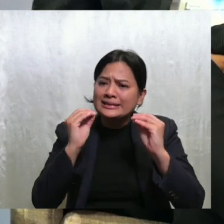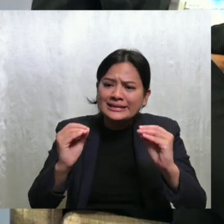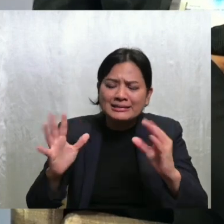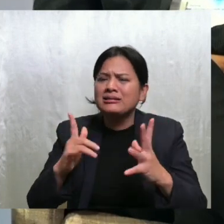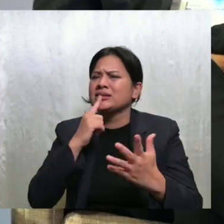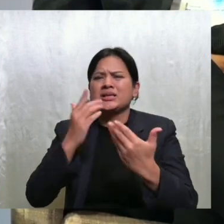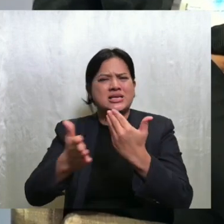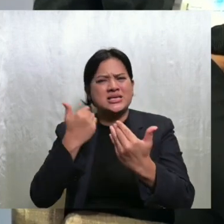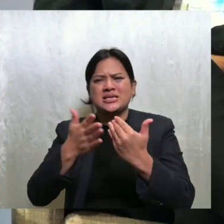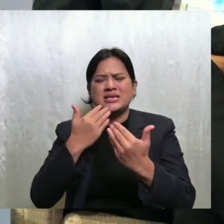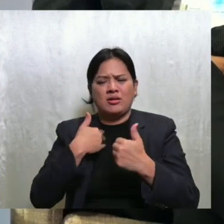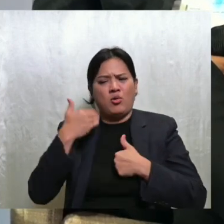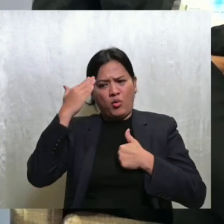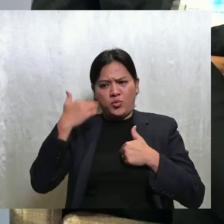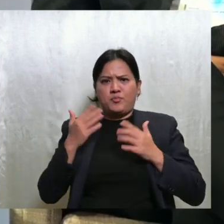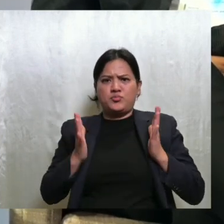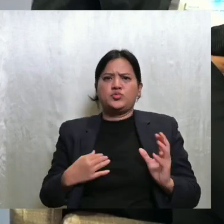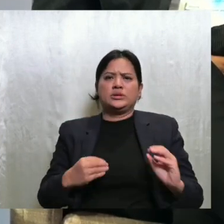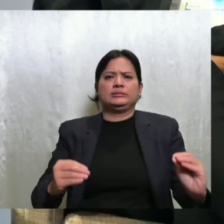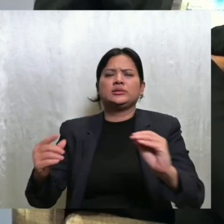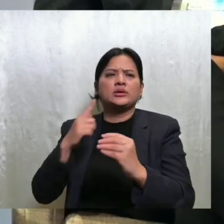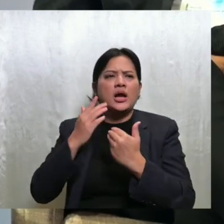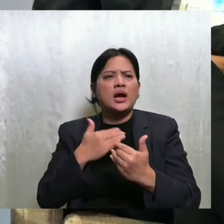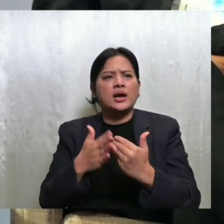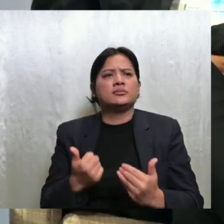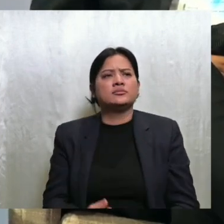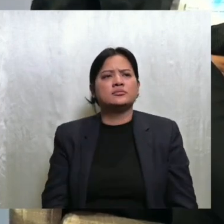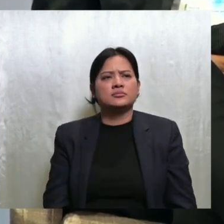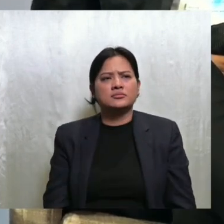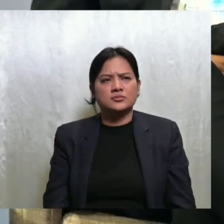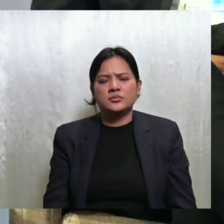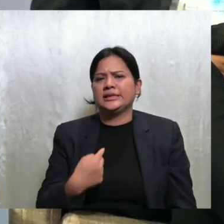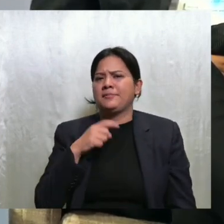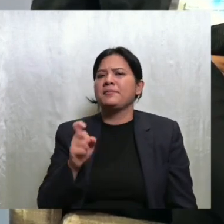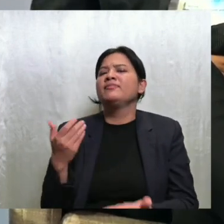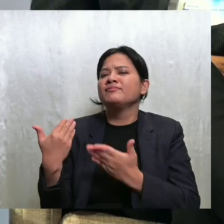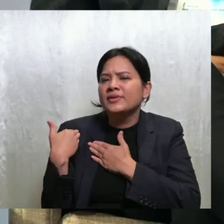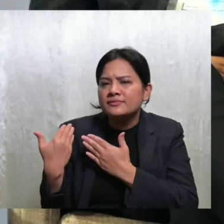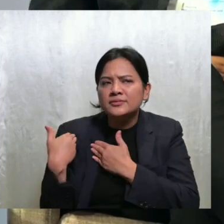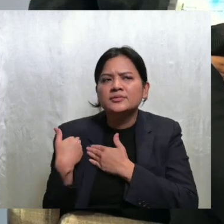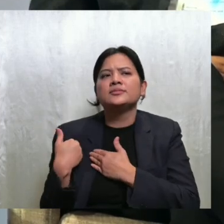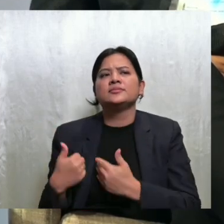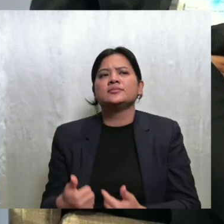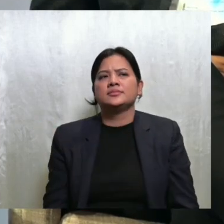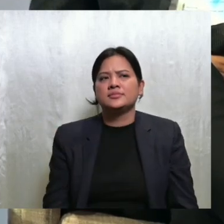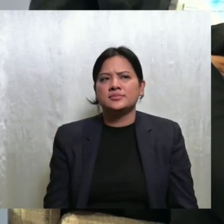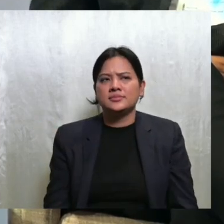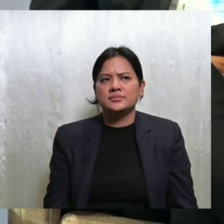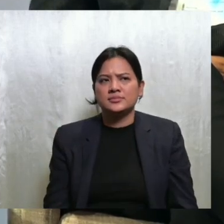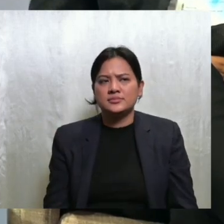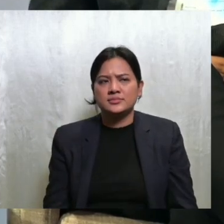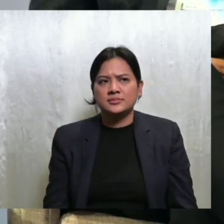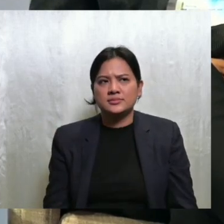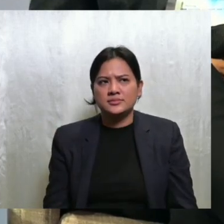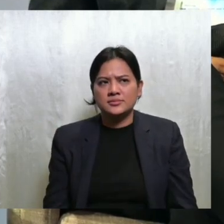it becomes our inherent responsibility that whatever we are imparting as part of knowledge, as part of content, as part of feedback should be accurate.